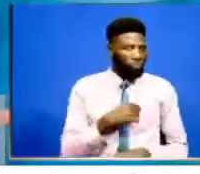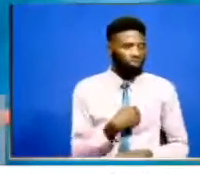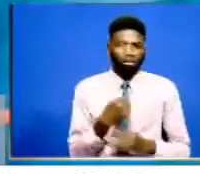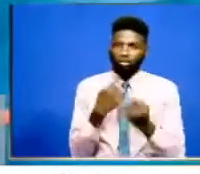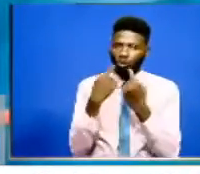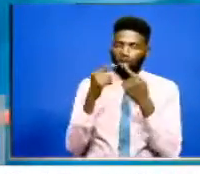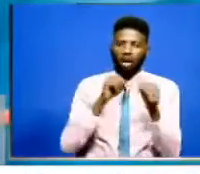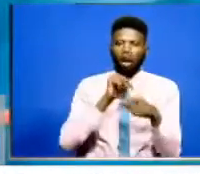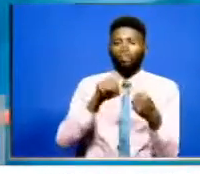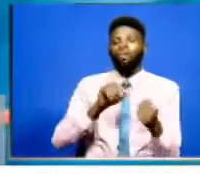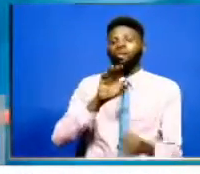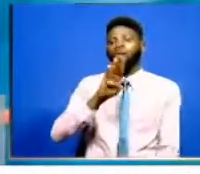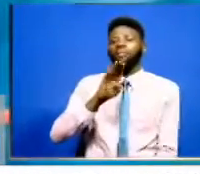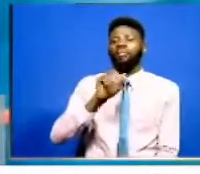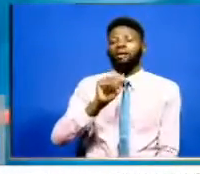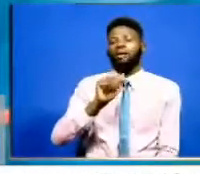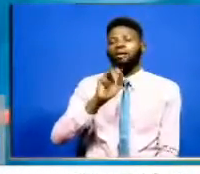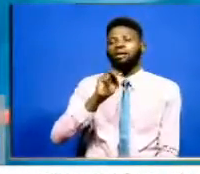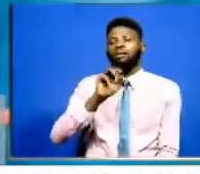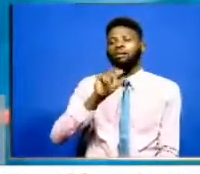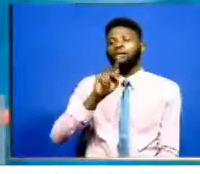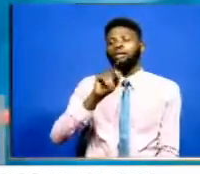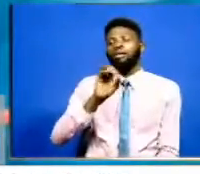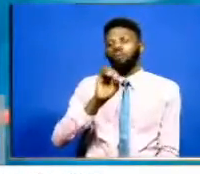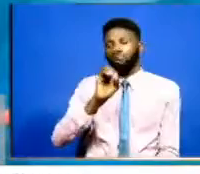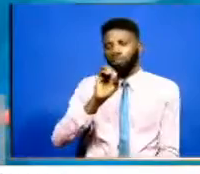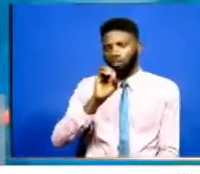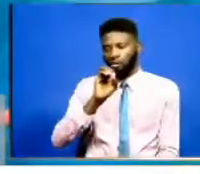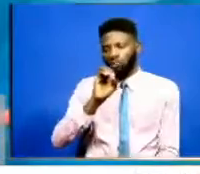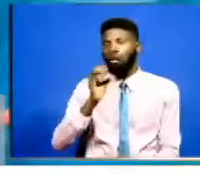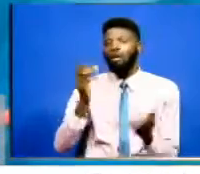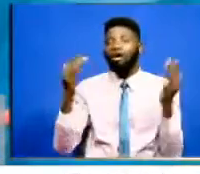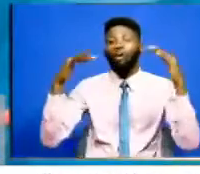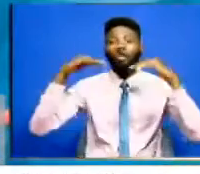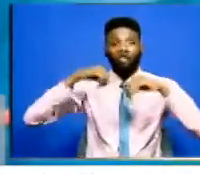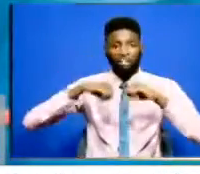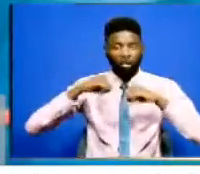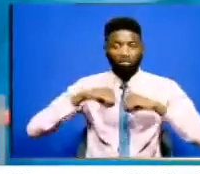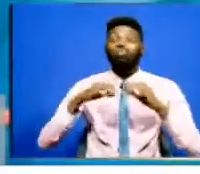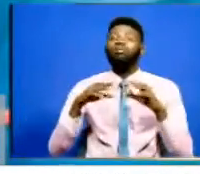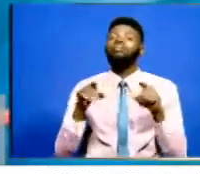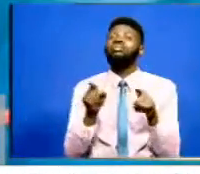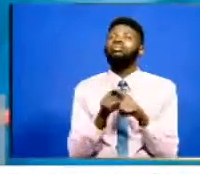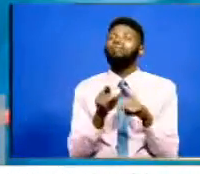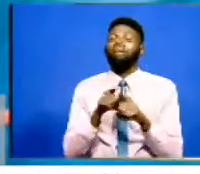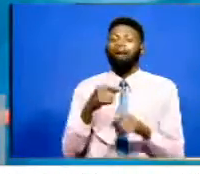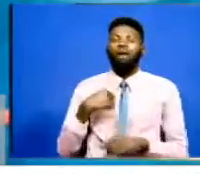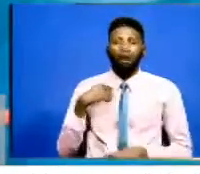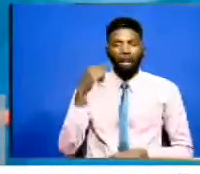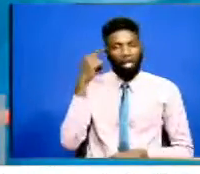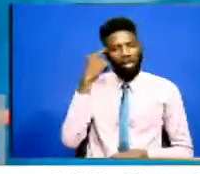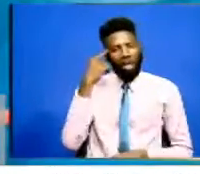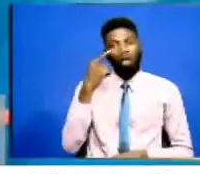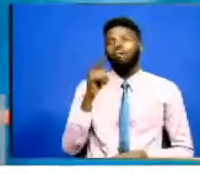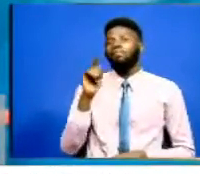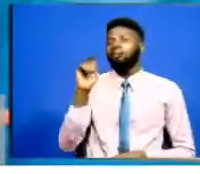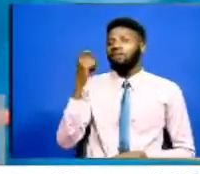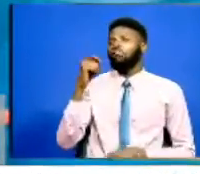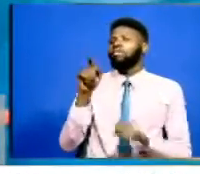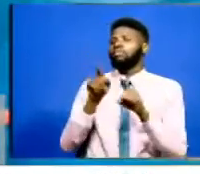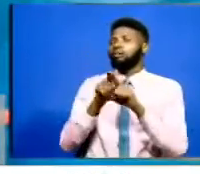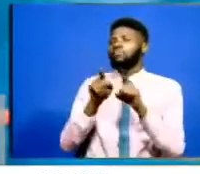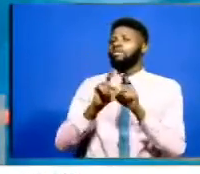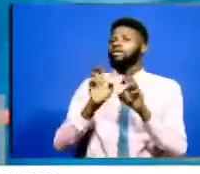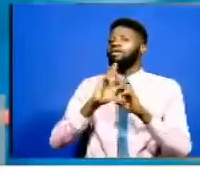the Bamako Convention on the waste and hazardous waste. I think Kenya is will be willing also to